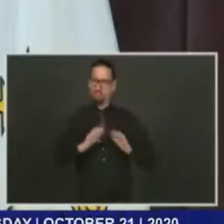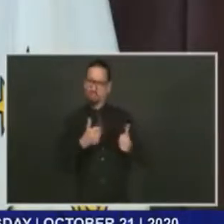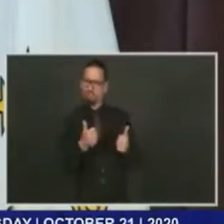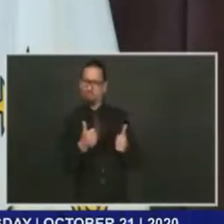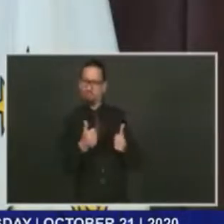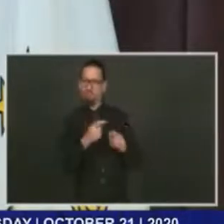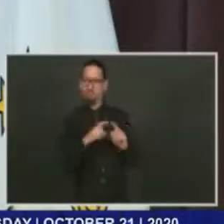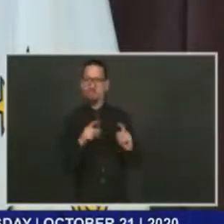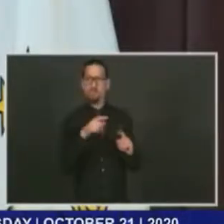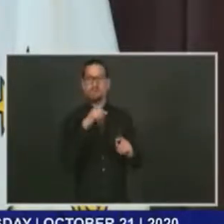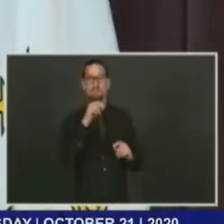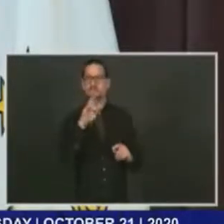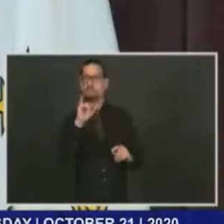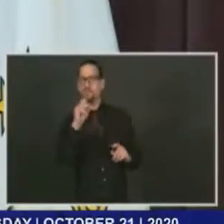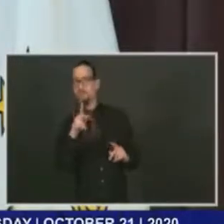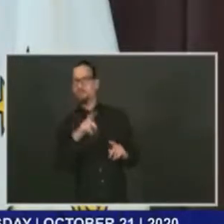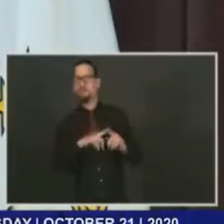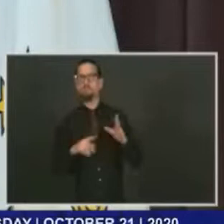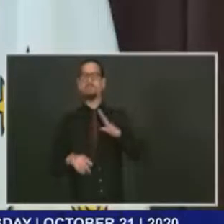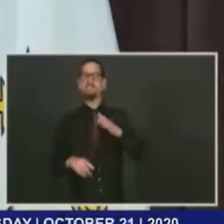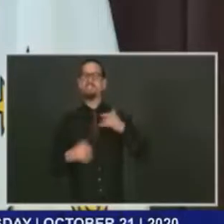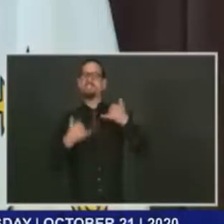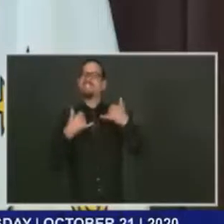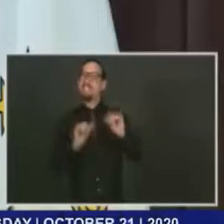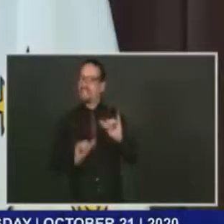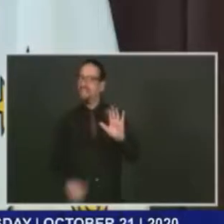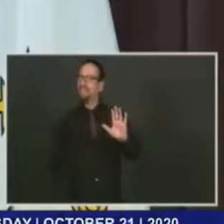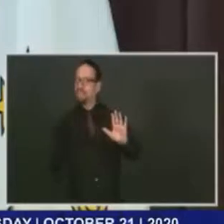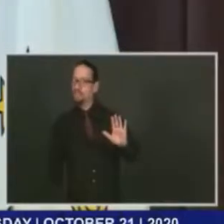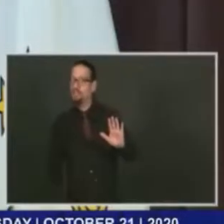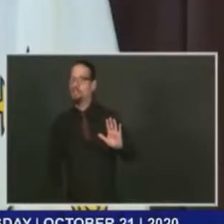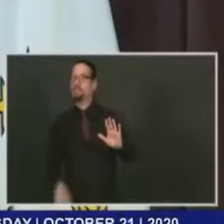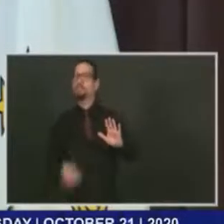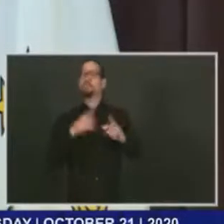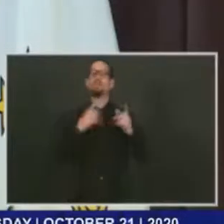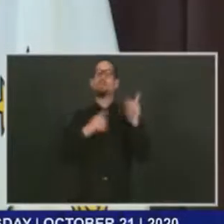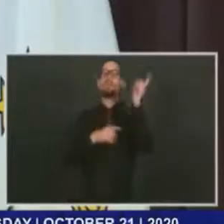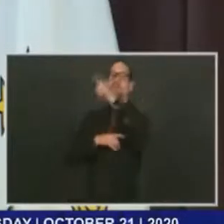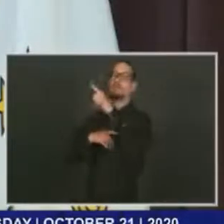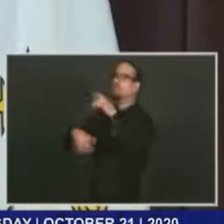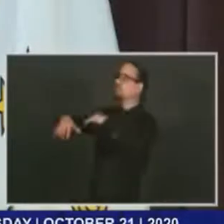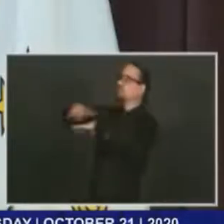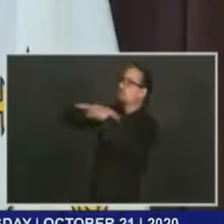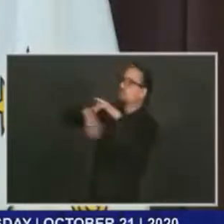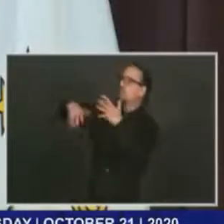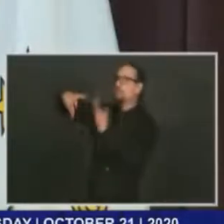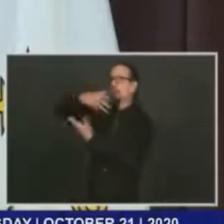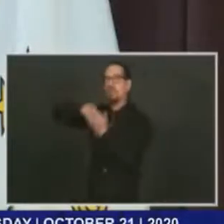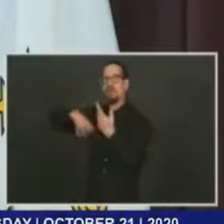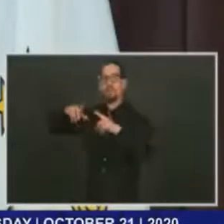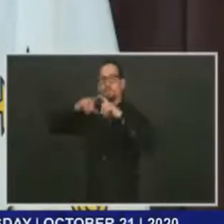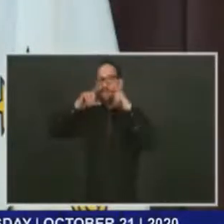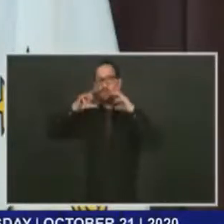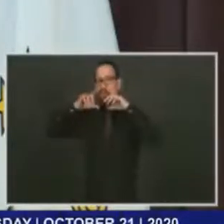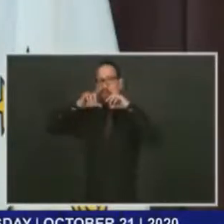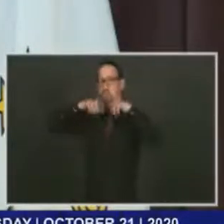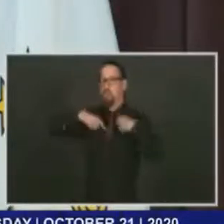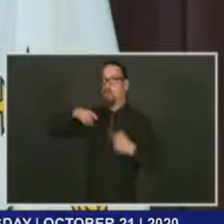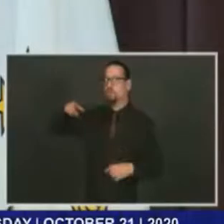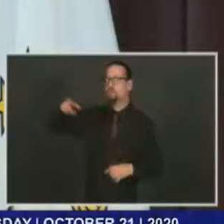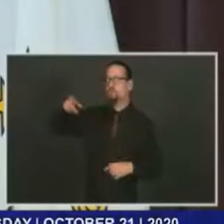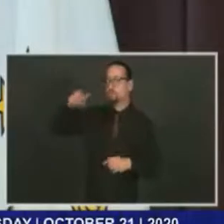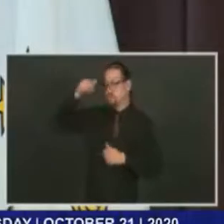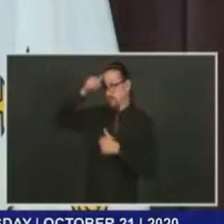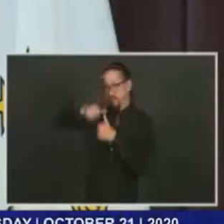not at risk to go to some form of social gathering and not wear a mask. What ultimately happens